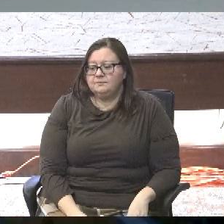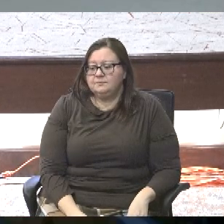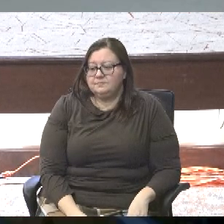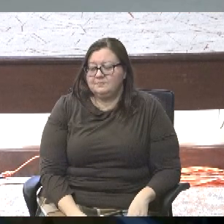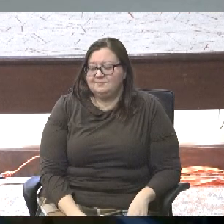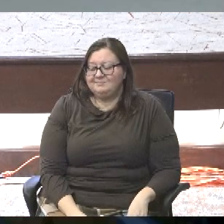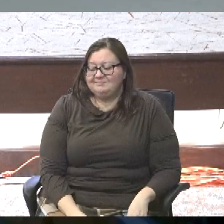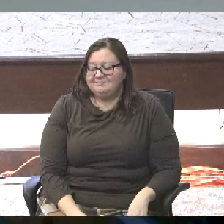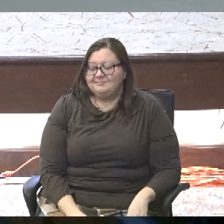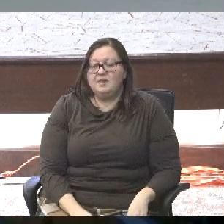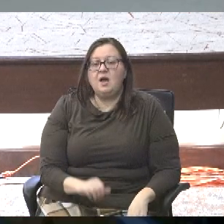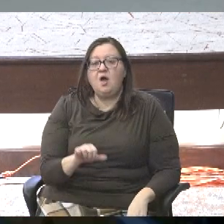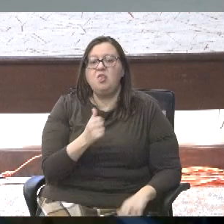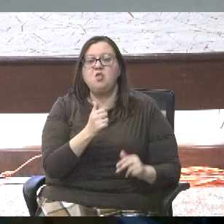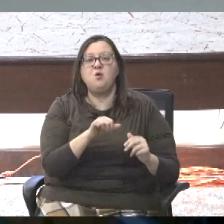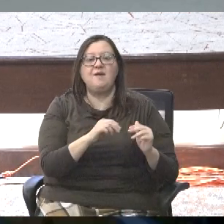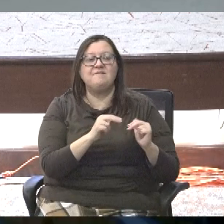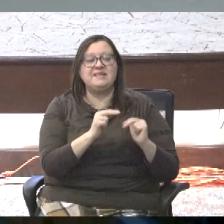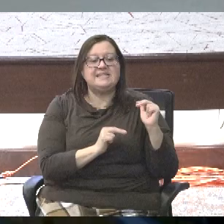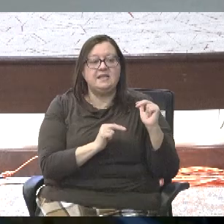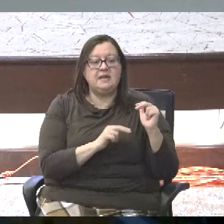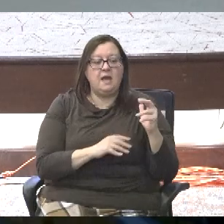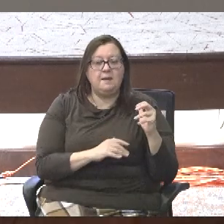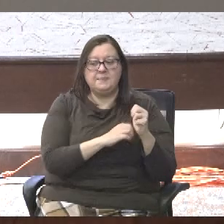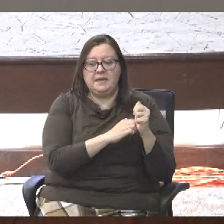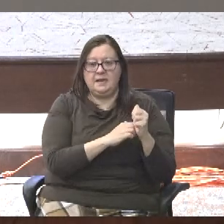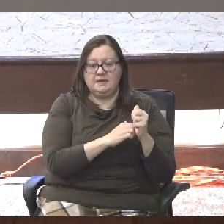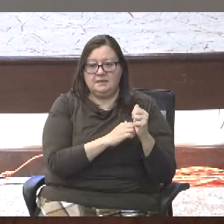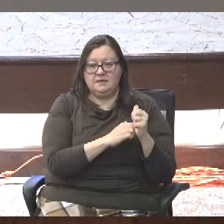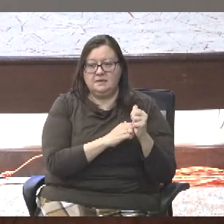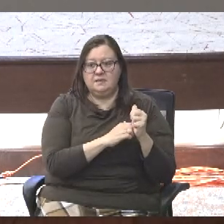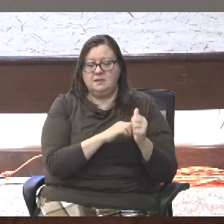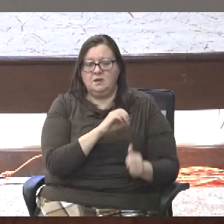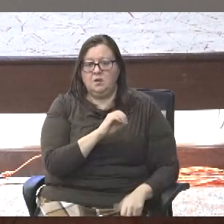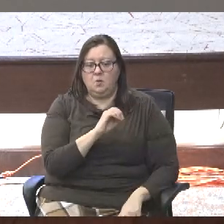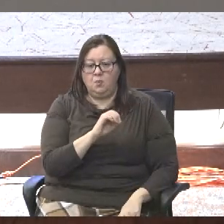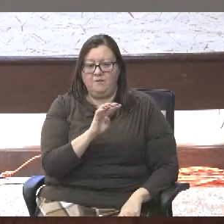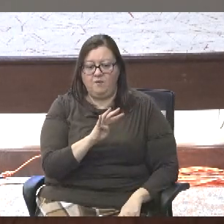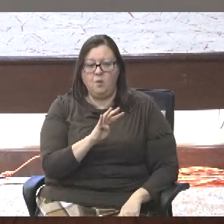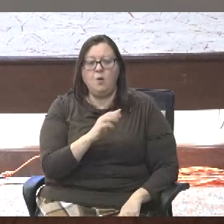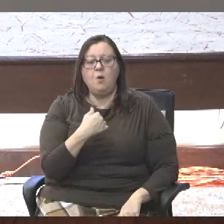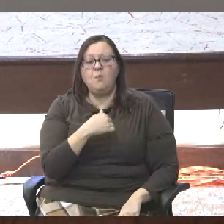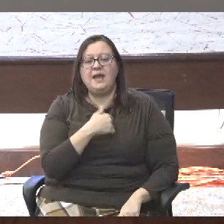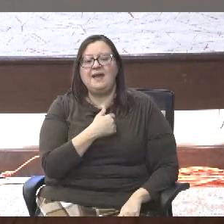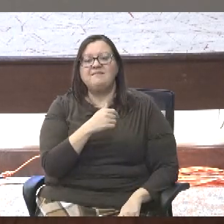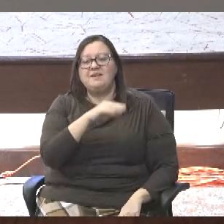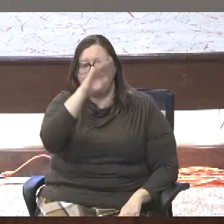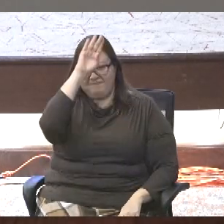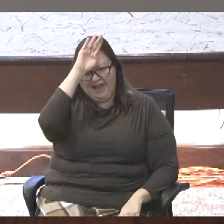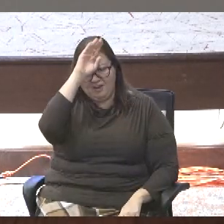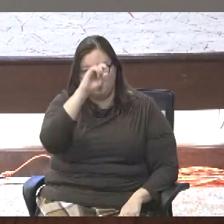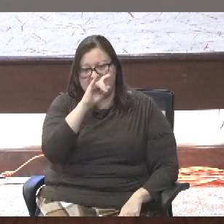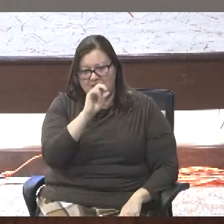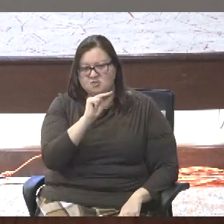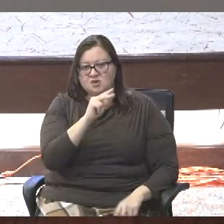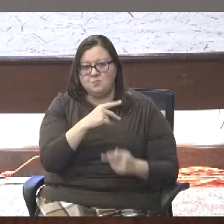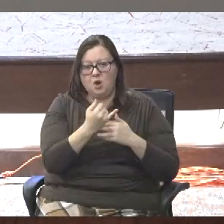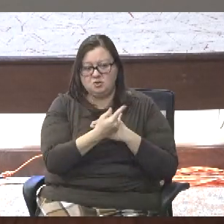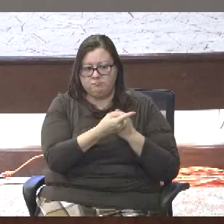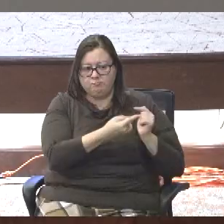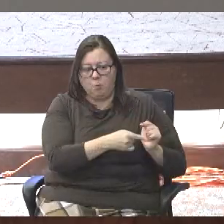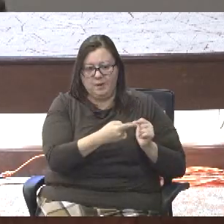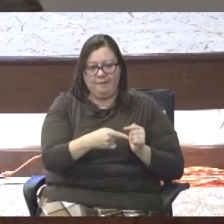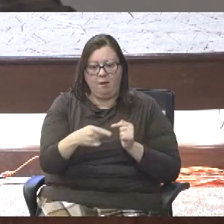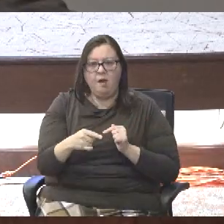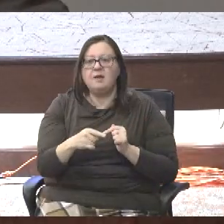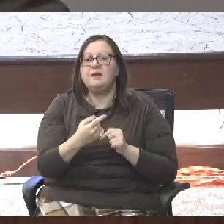Another facility update in informal report 004. We've got a couple of fire station projects going on around the city.